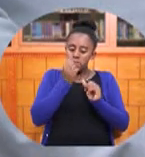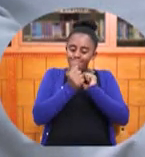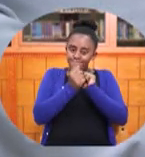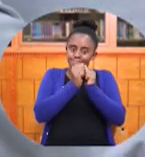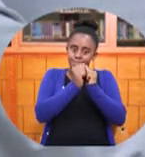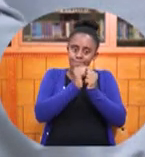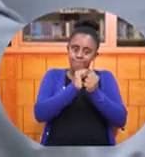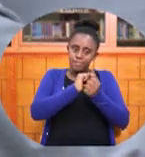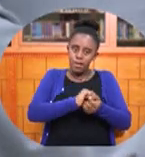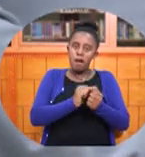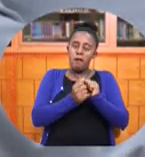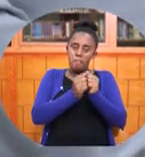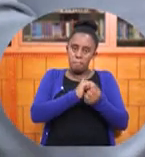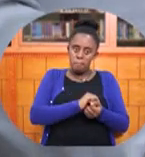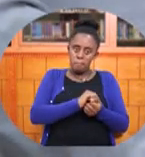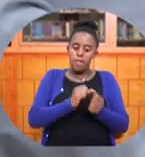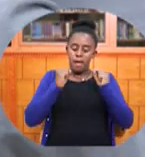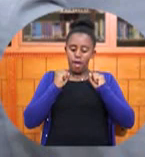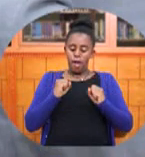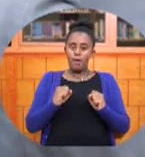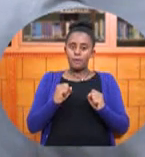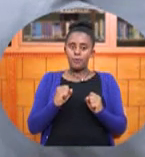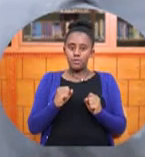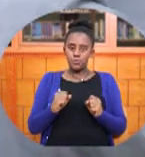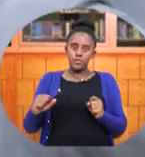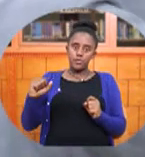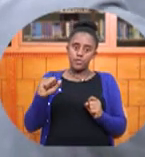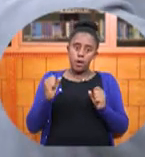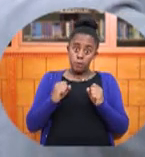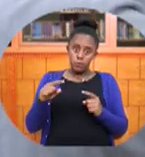adapted, they are able to